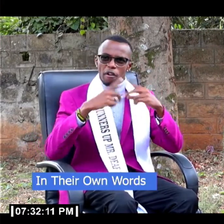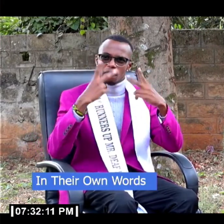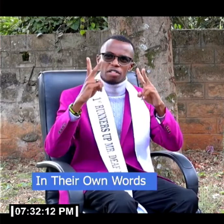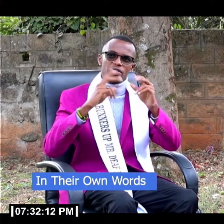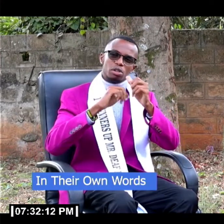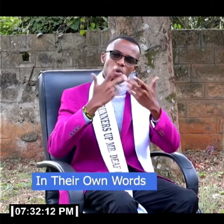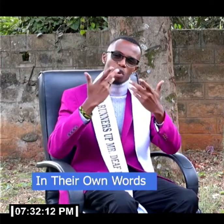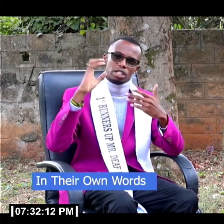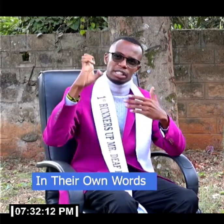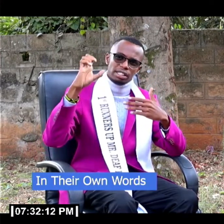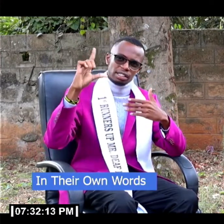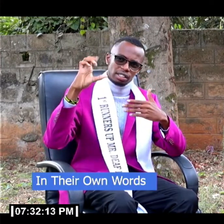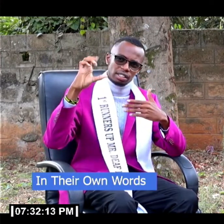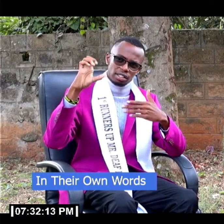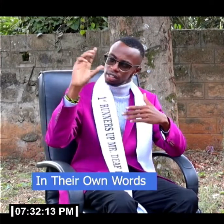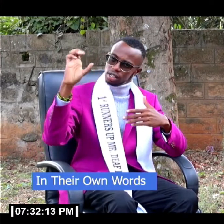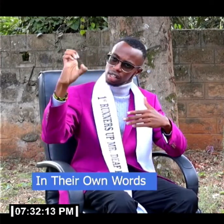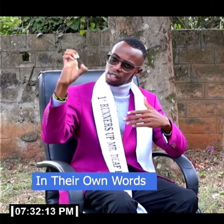walk.